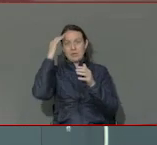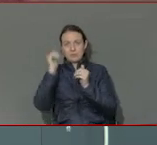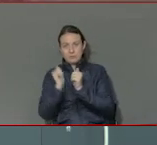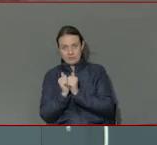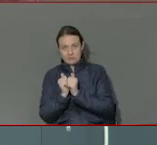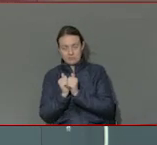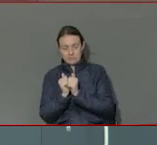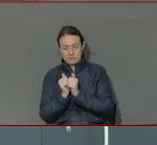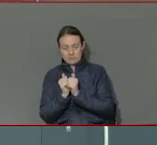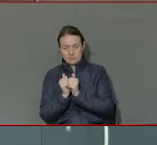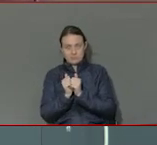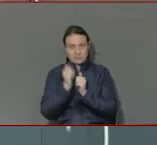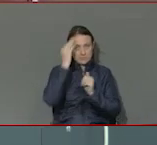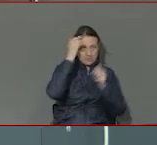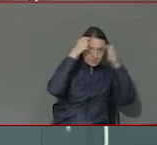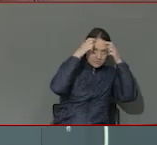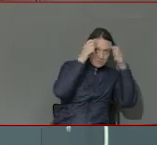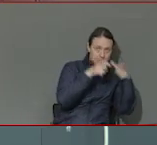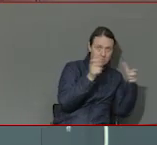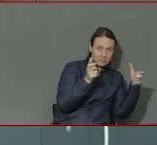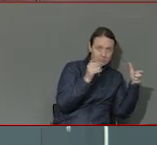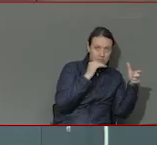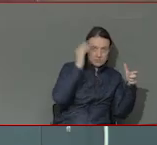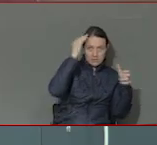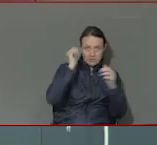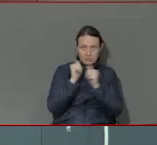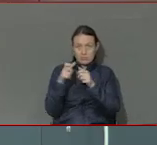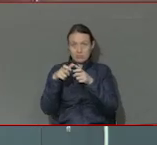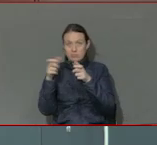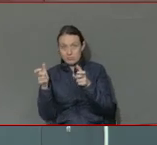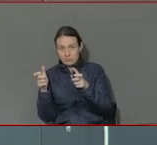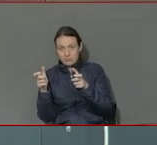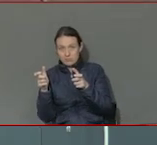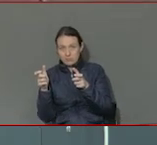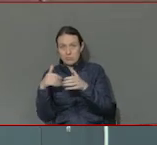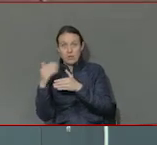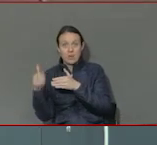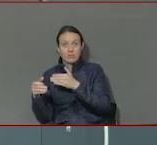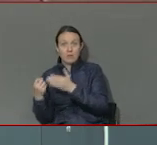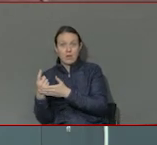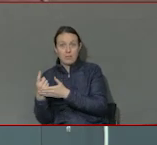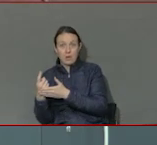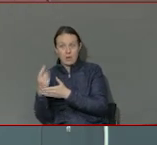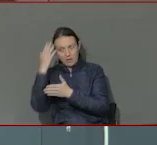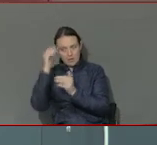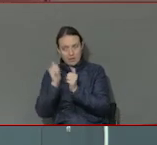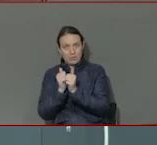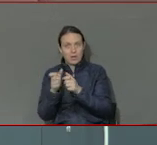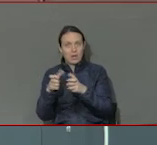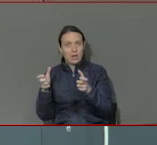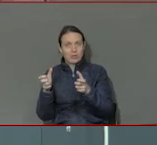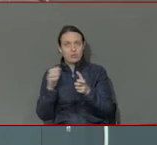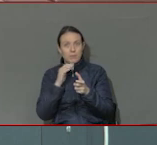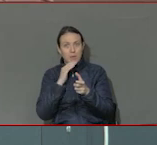cranium leads to a large brain. Then, what happens when someone has a large brain? They